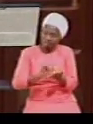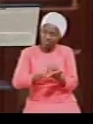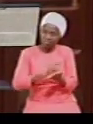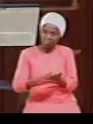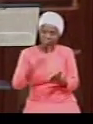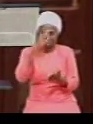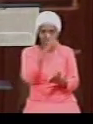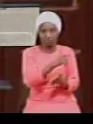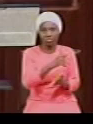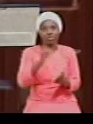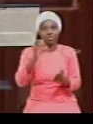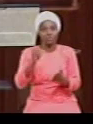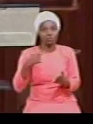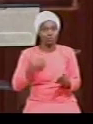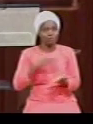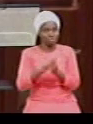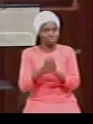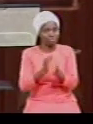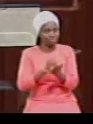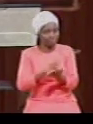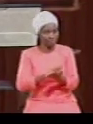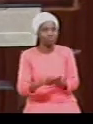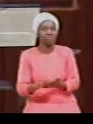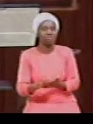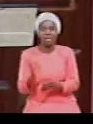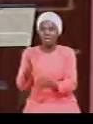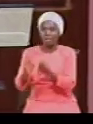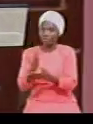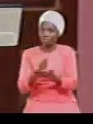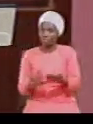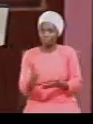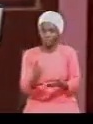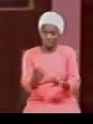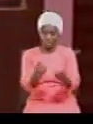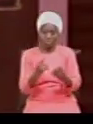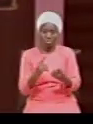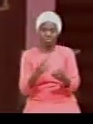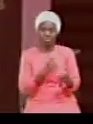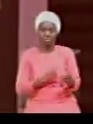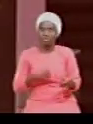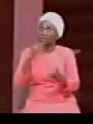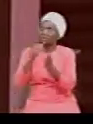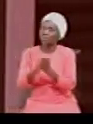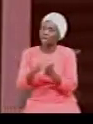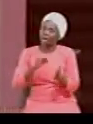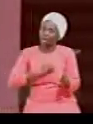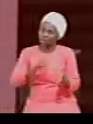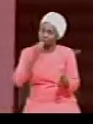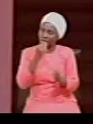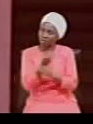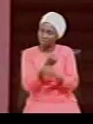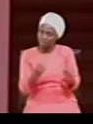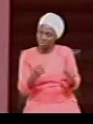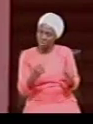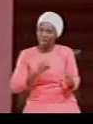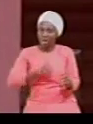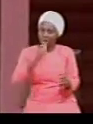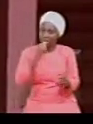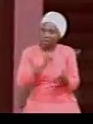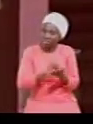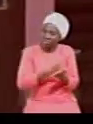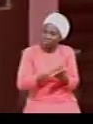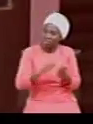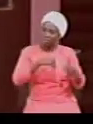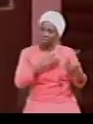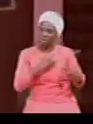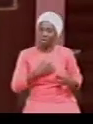we're sanctified. Somebody comes to the Lord, he says, I am saved. I am sanctified. I